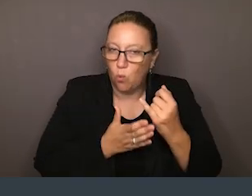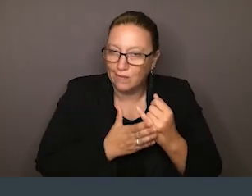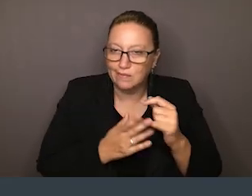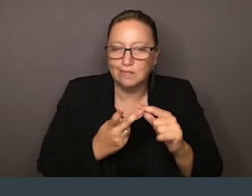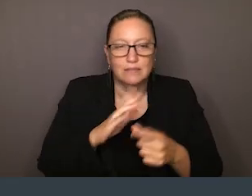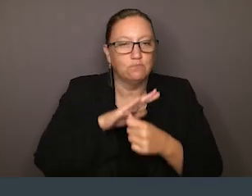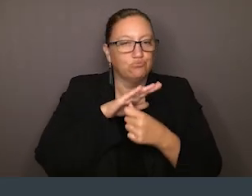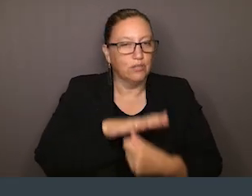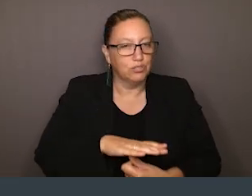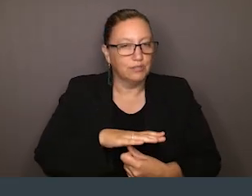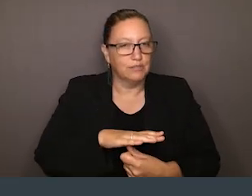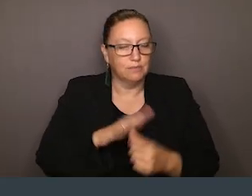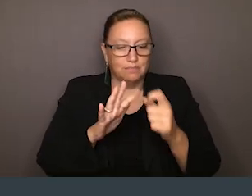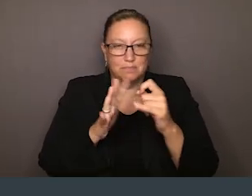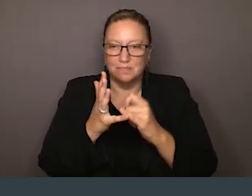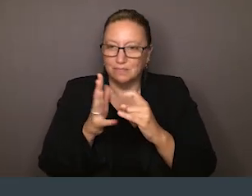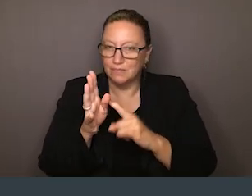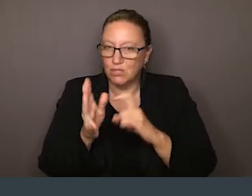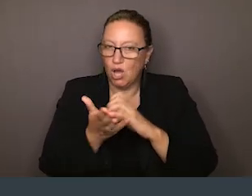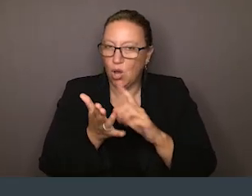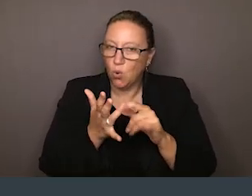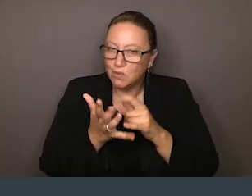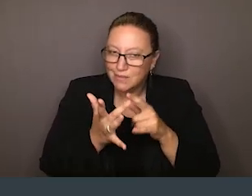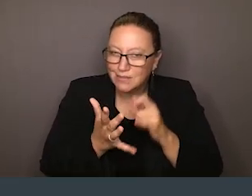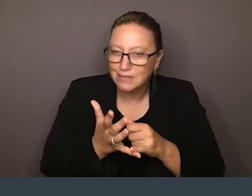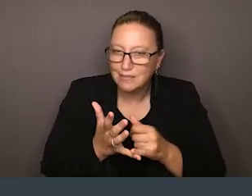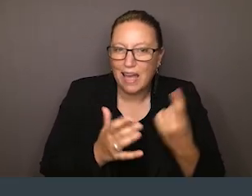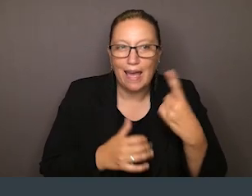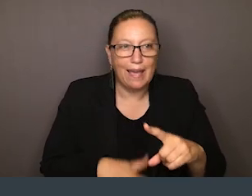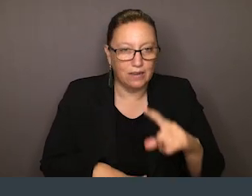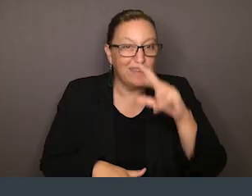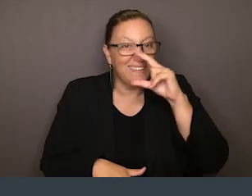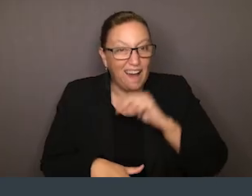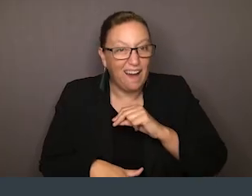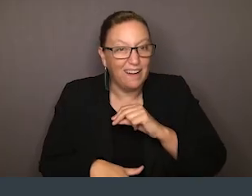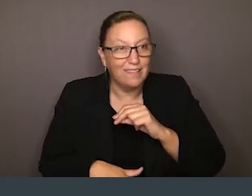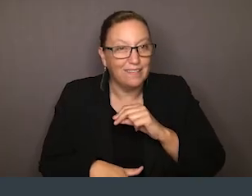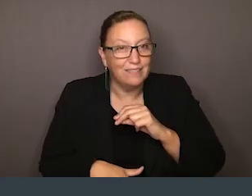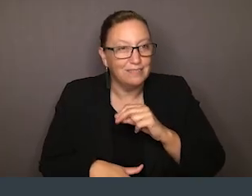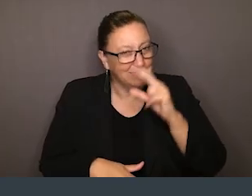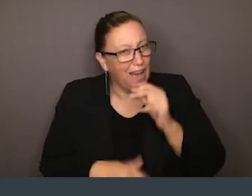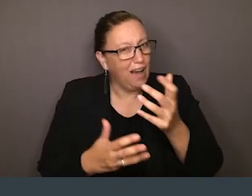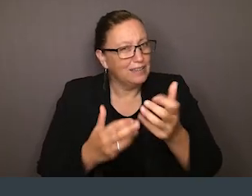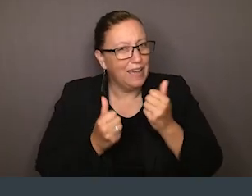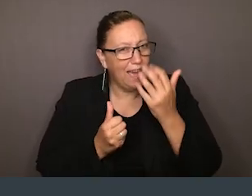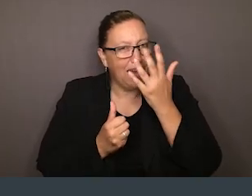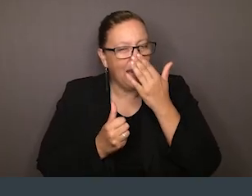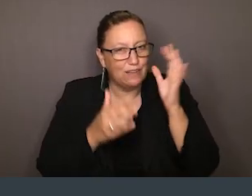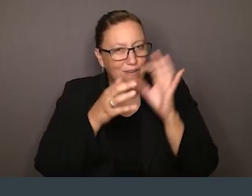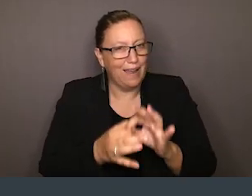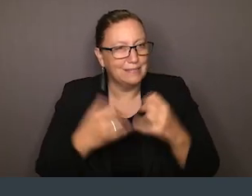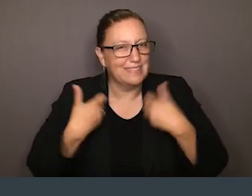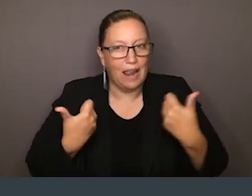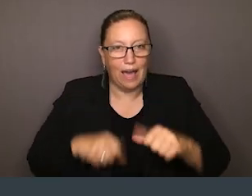anxiety disorders, depression, psychosis, as well as a younger onset of age-related conditions